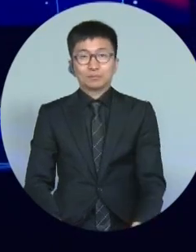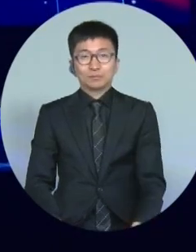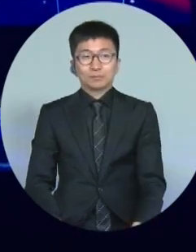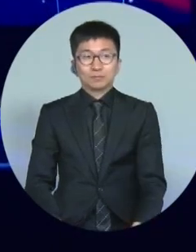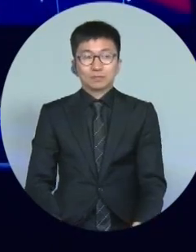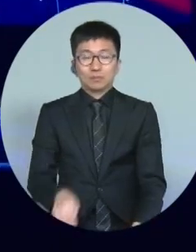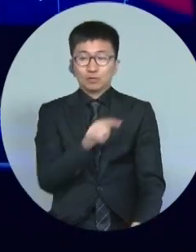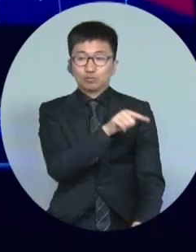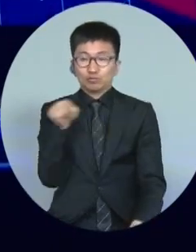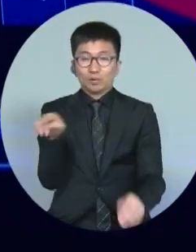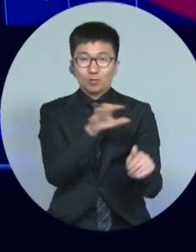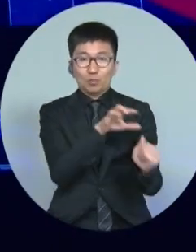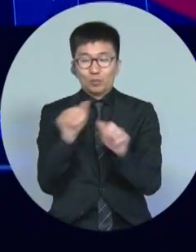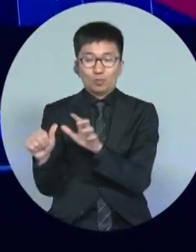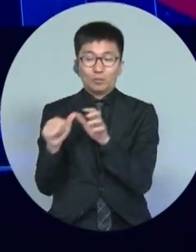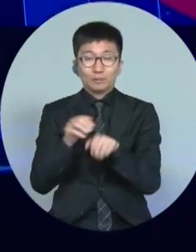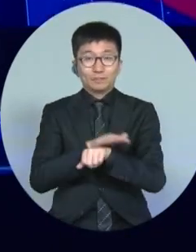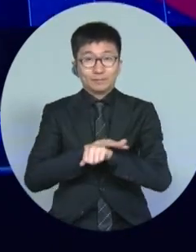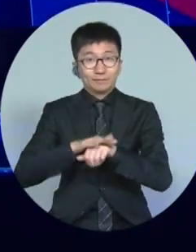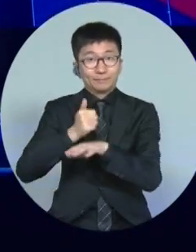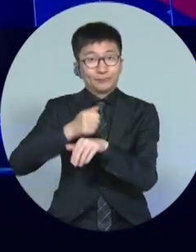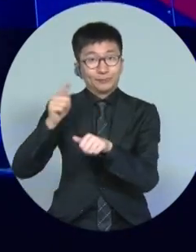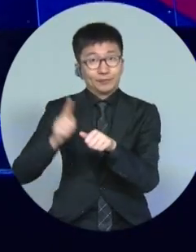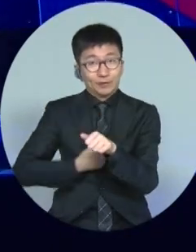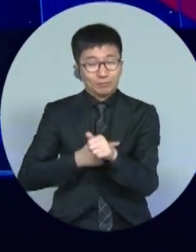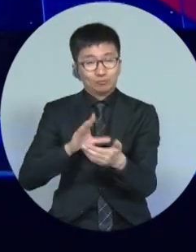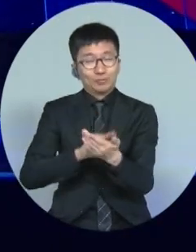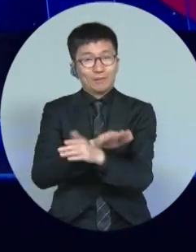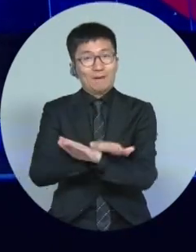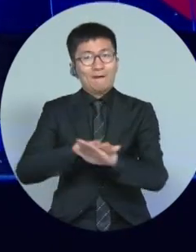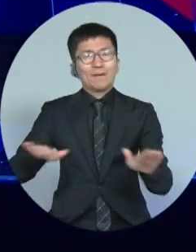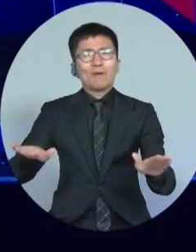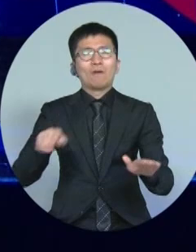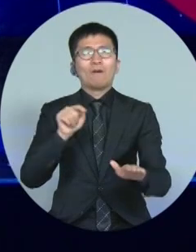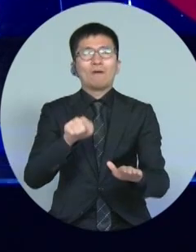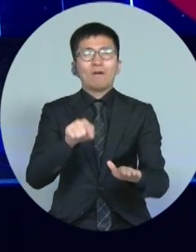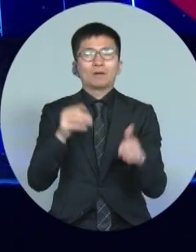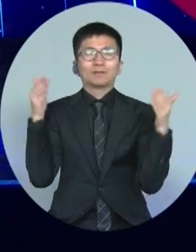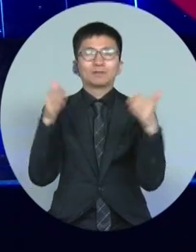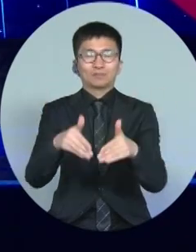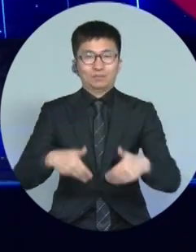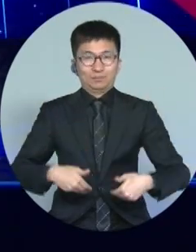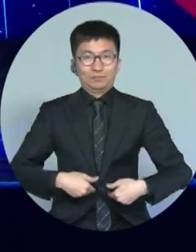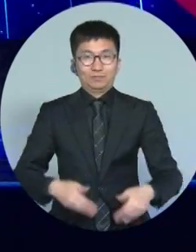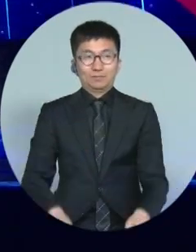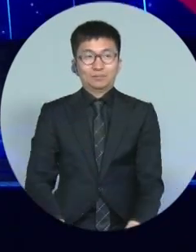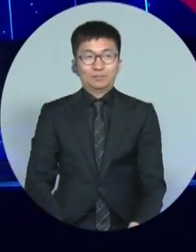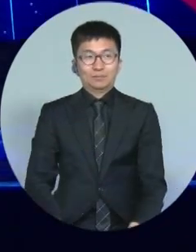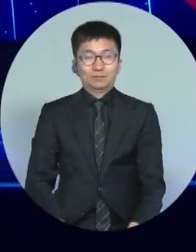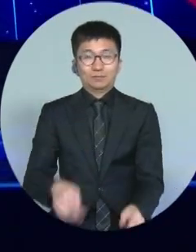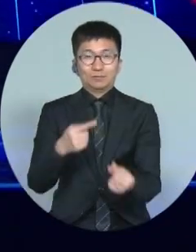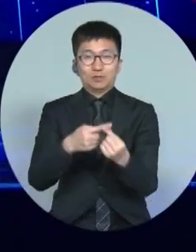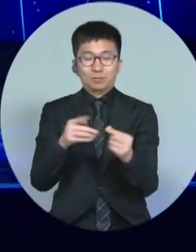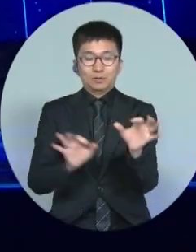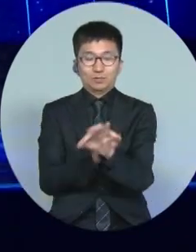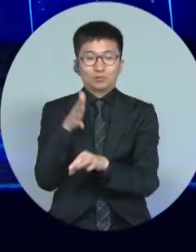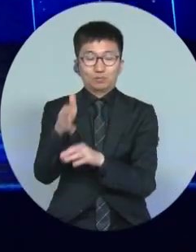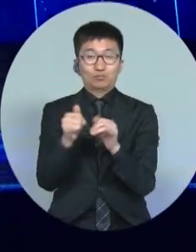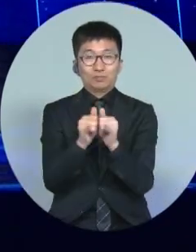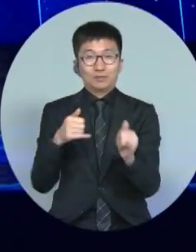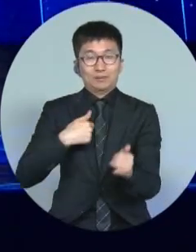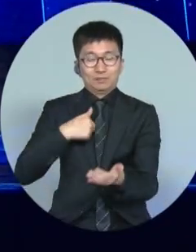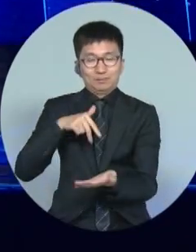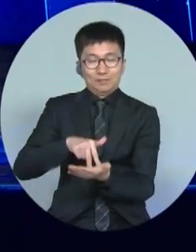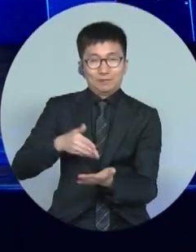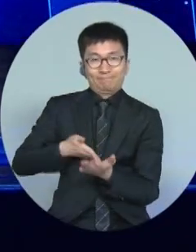this? I would like to make a few suggestions as an economist, because I think